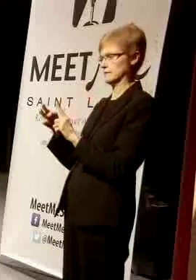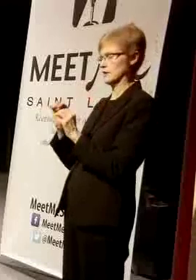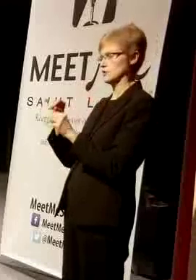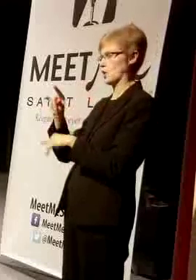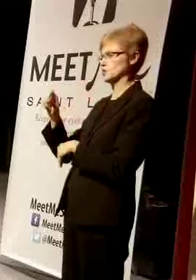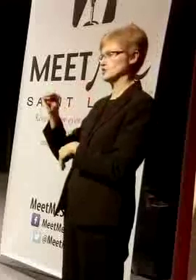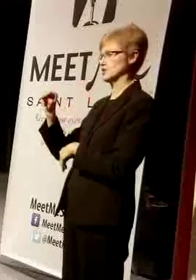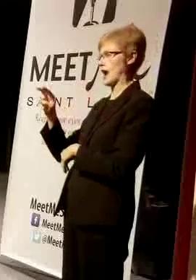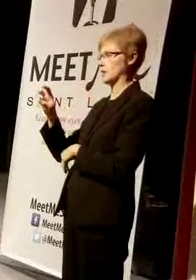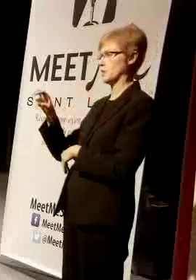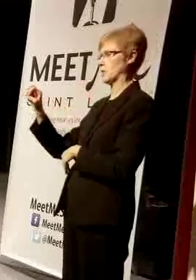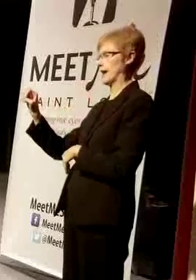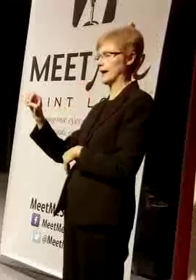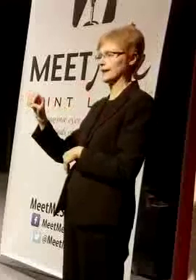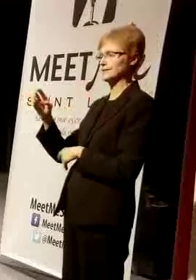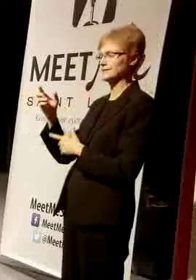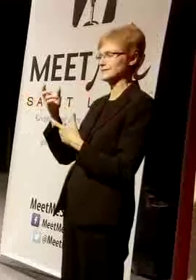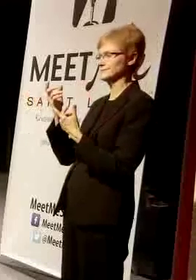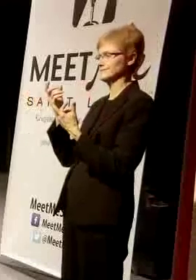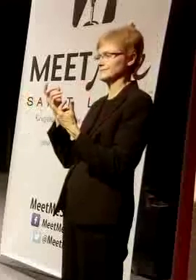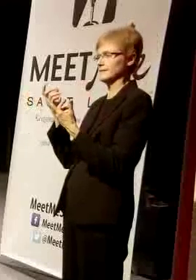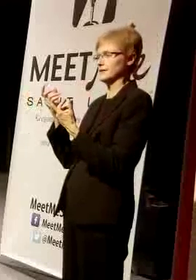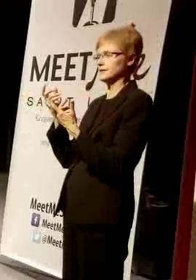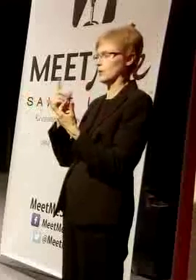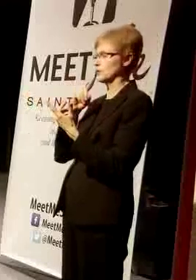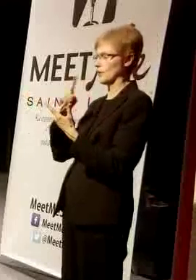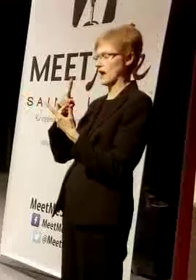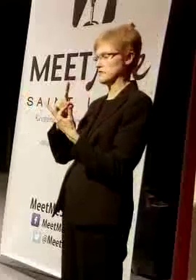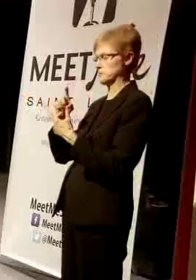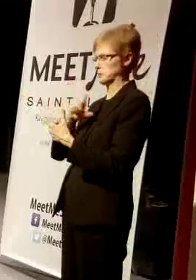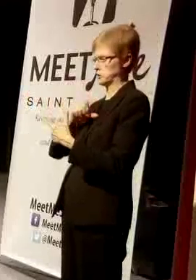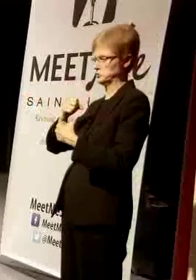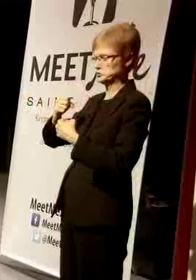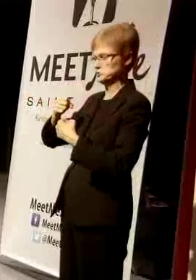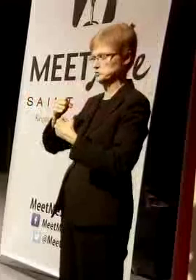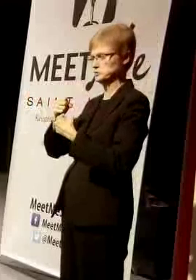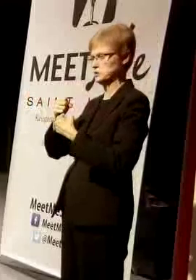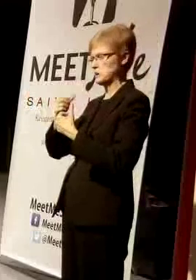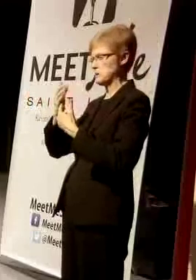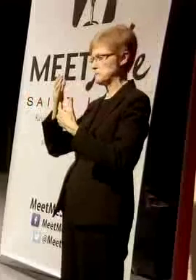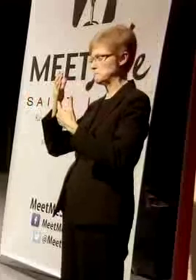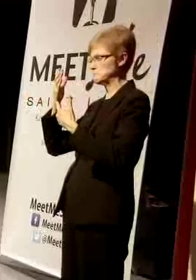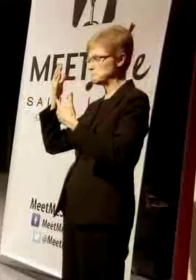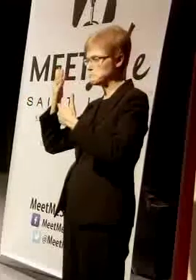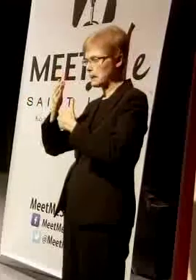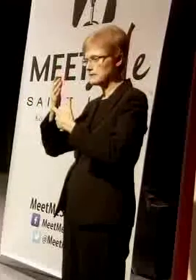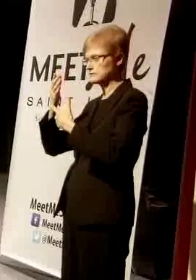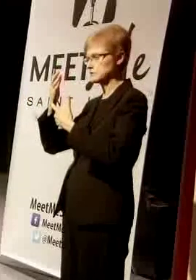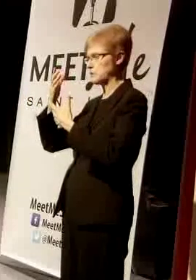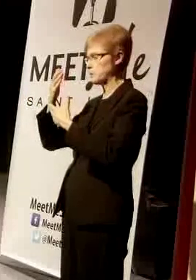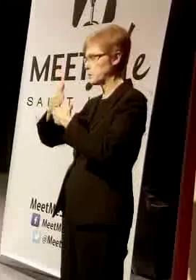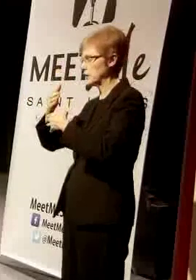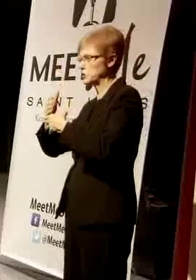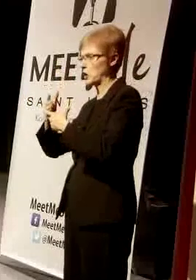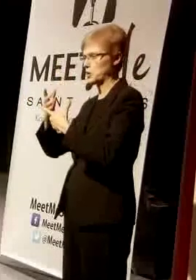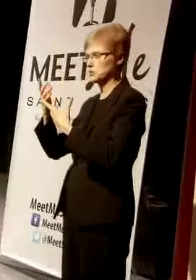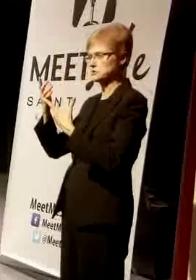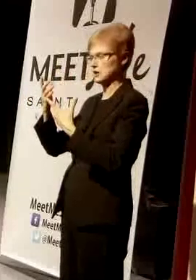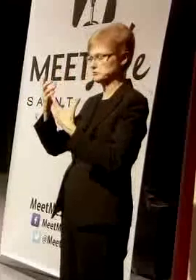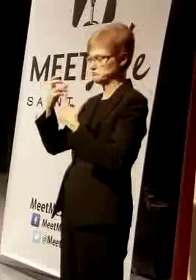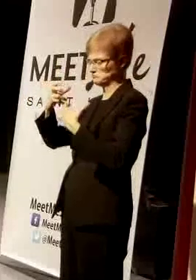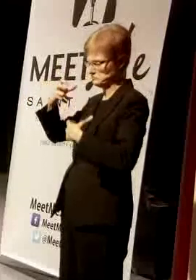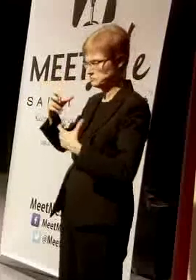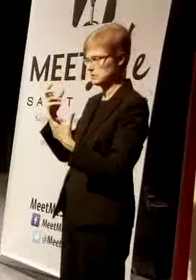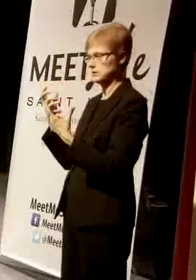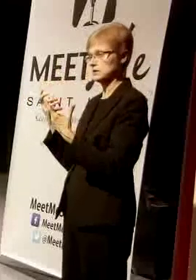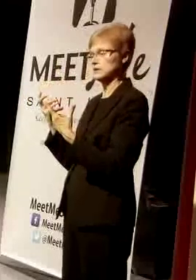and Tackleberries and black police cars with tinted windows. I encourage those of you that leave here and attend your council meeting,